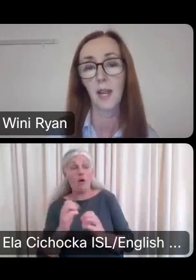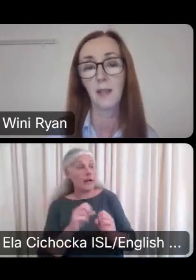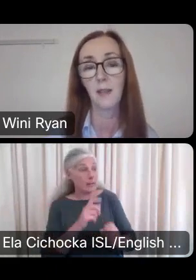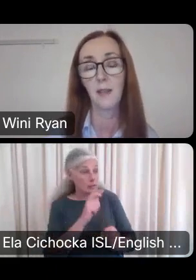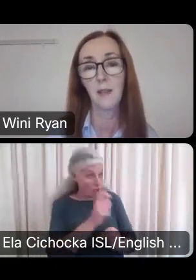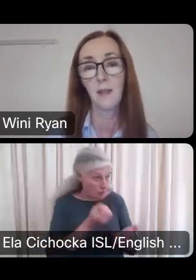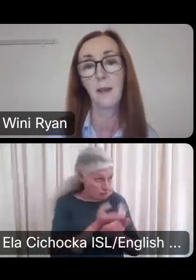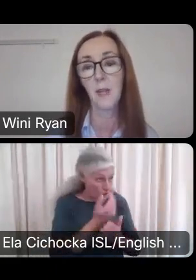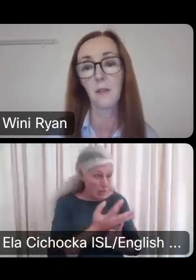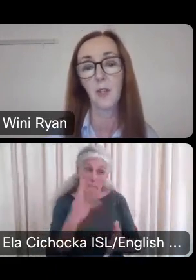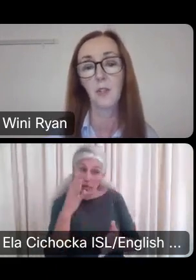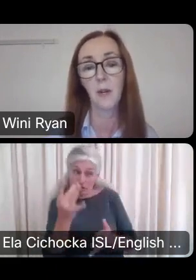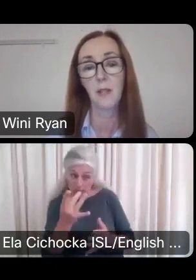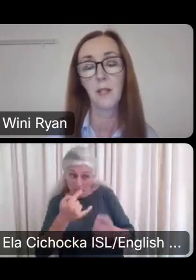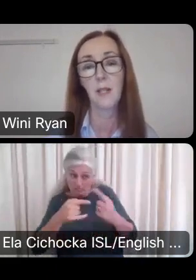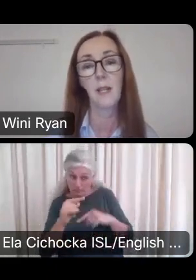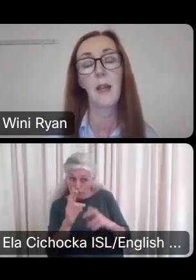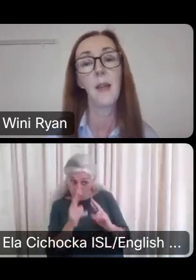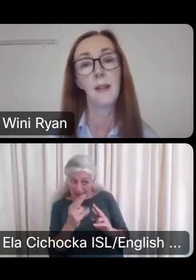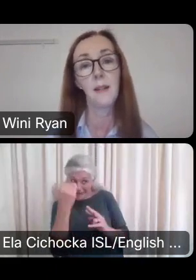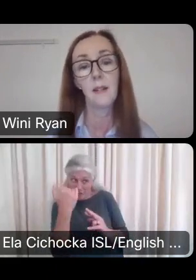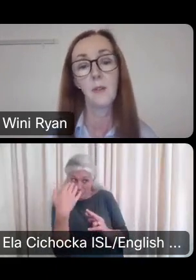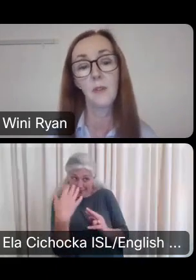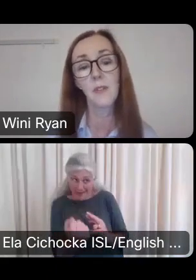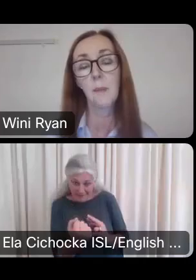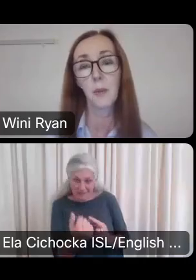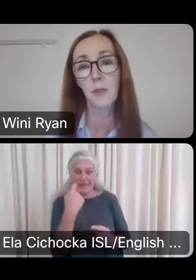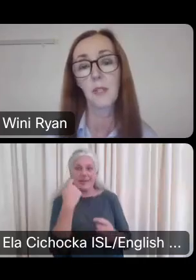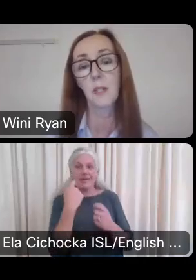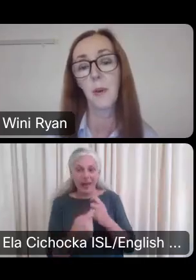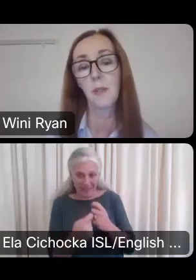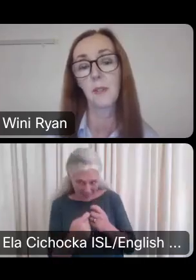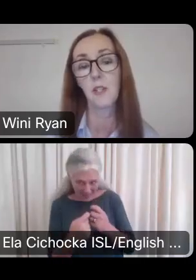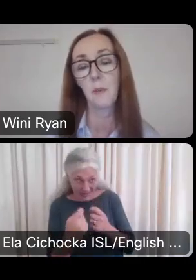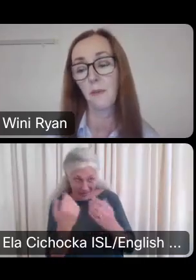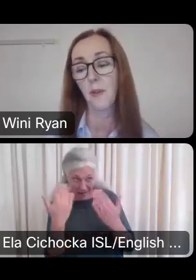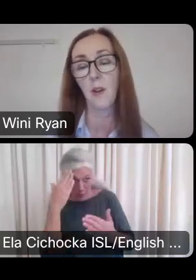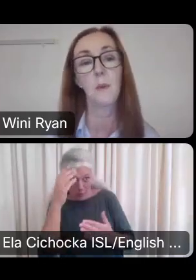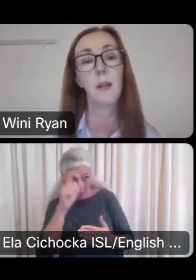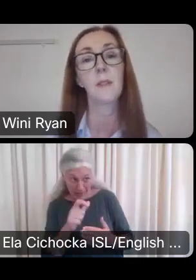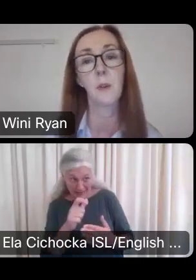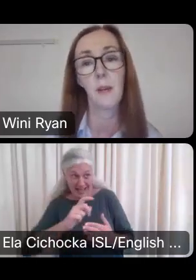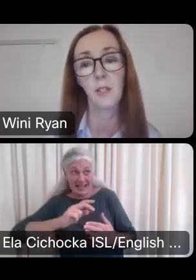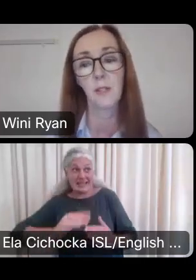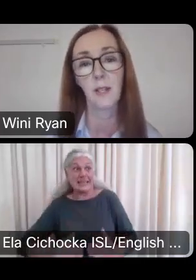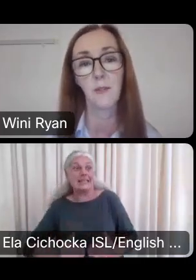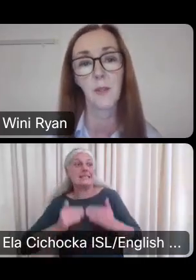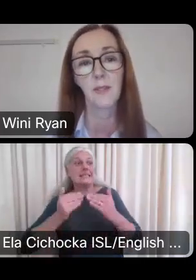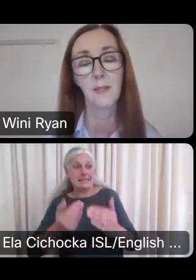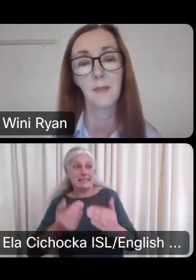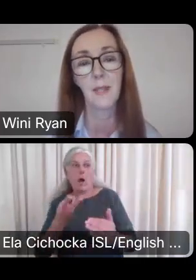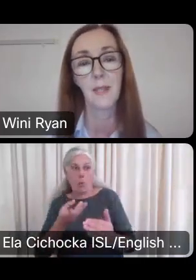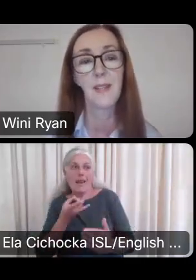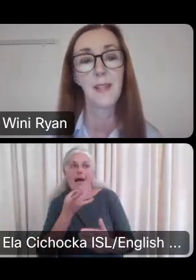just check that I've got it right. And then you're signposting to the person that you're moving on to ask questions after